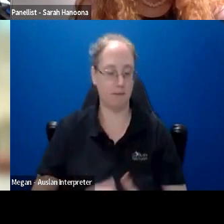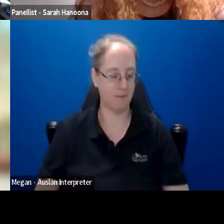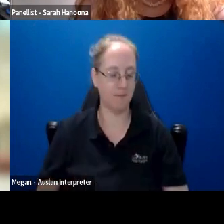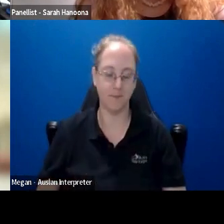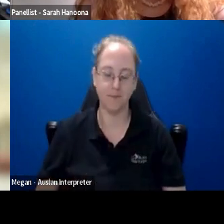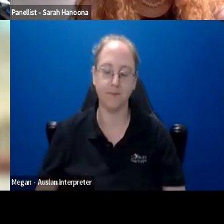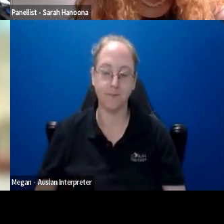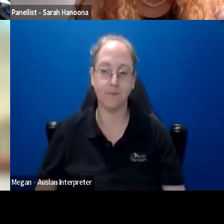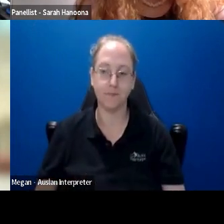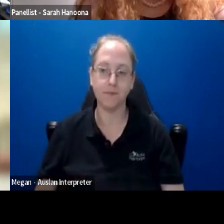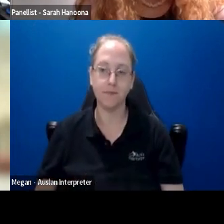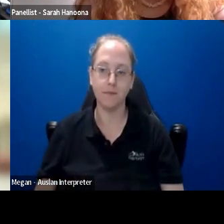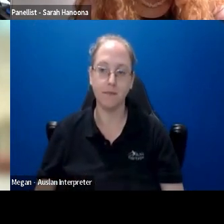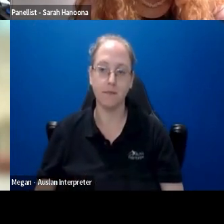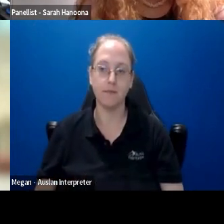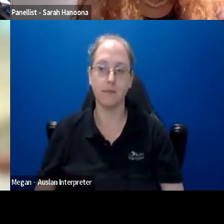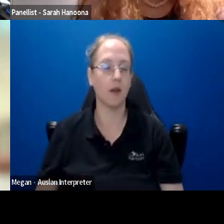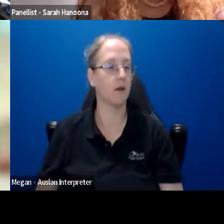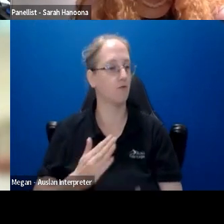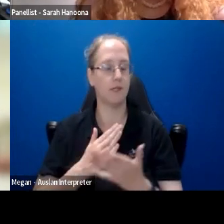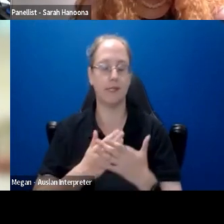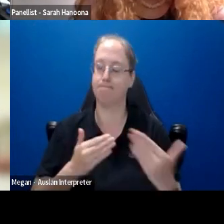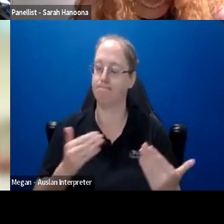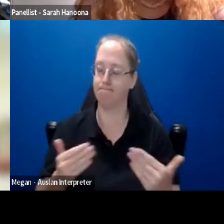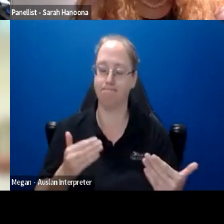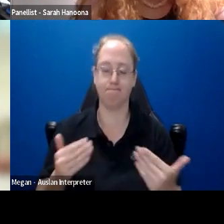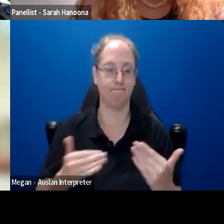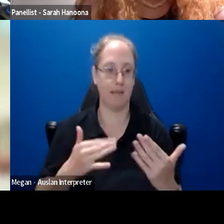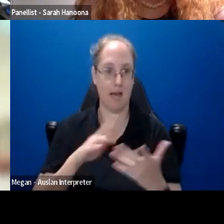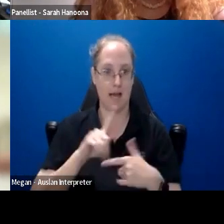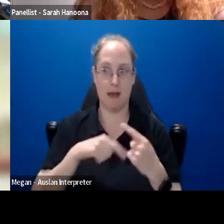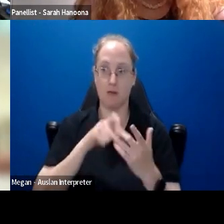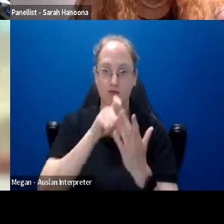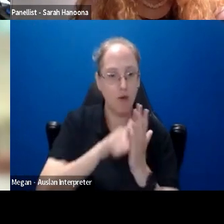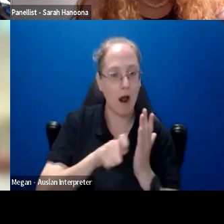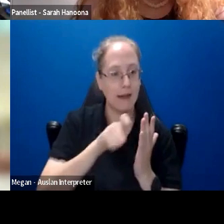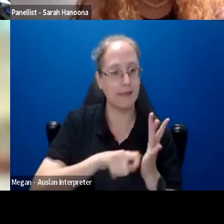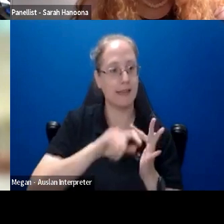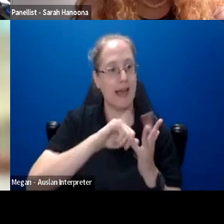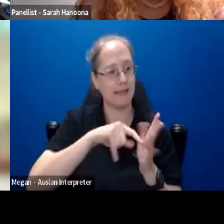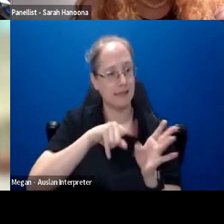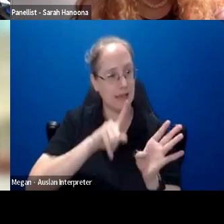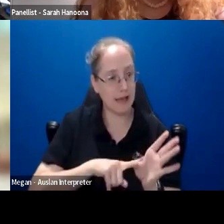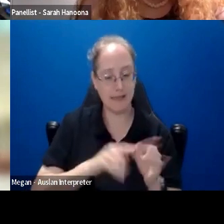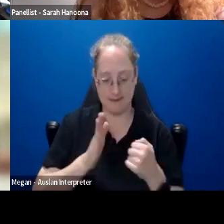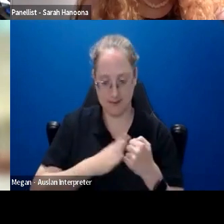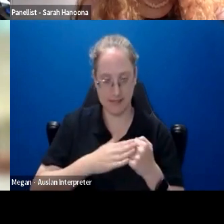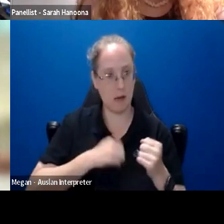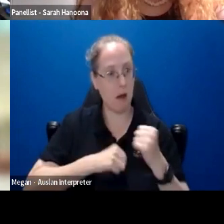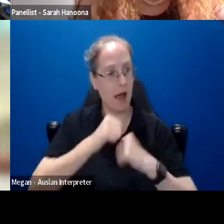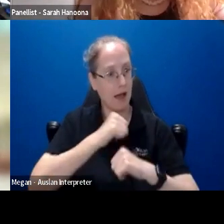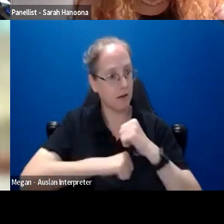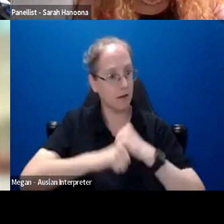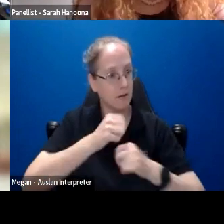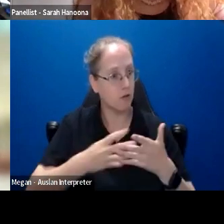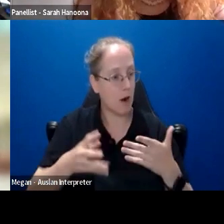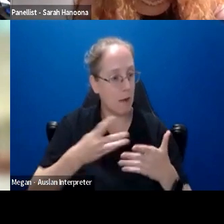really had so many struggles with of writing my essays, correcting my grammar, and really needed